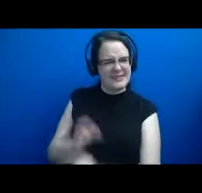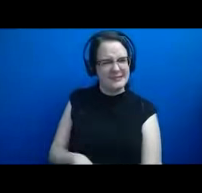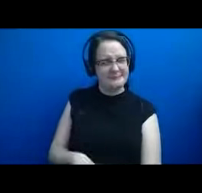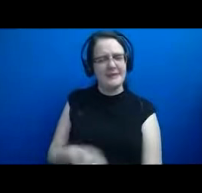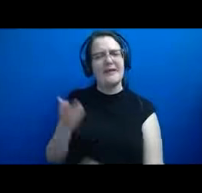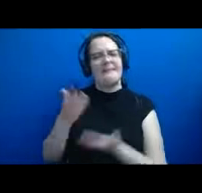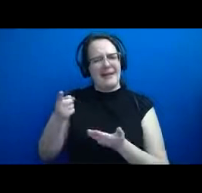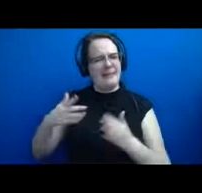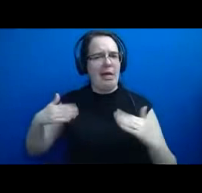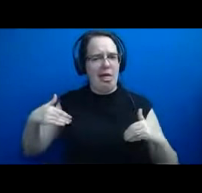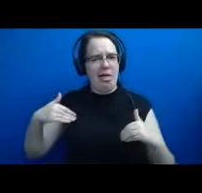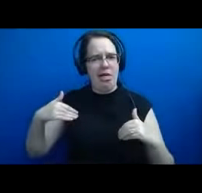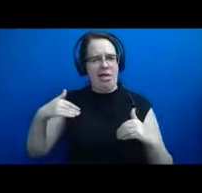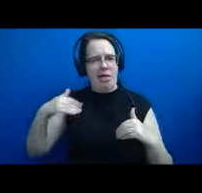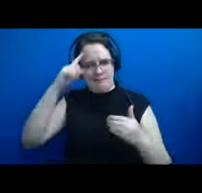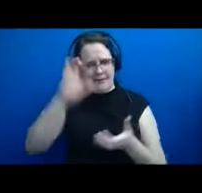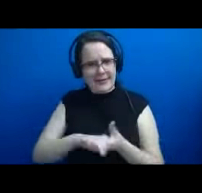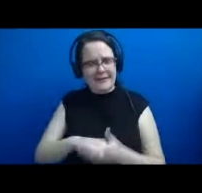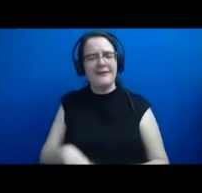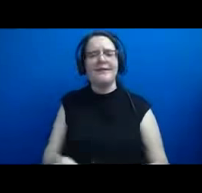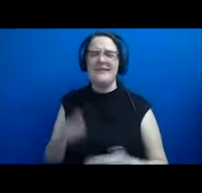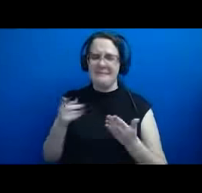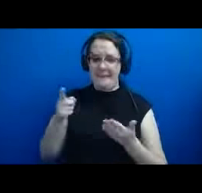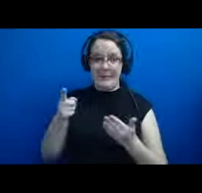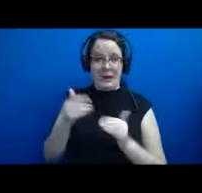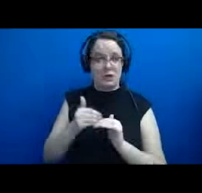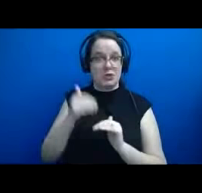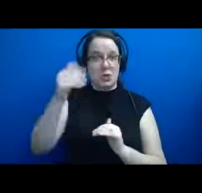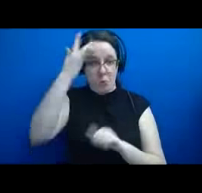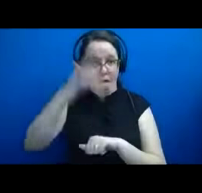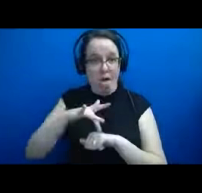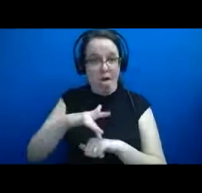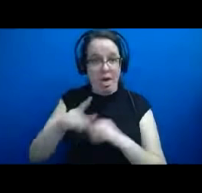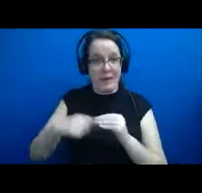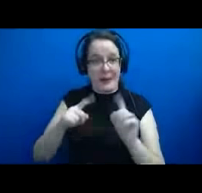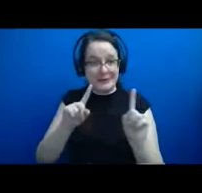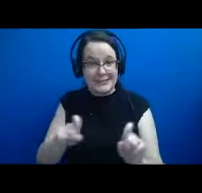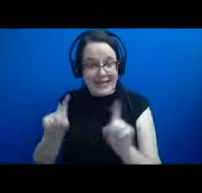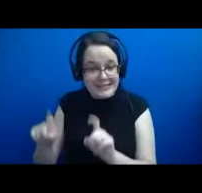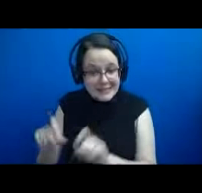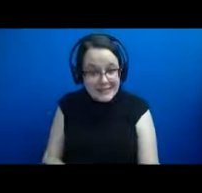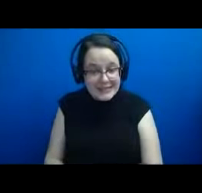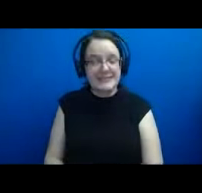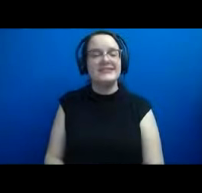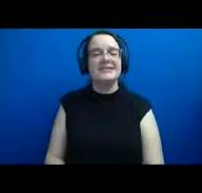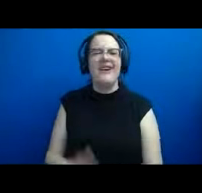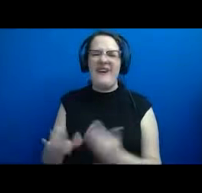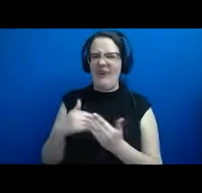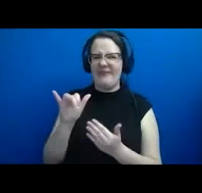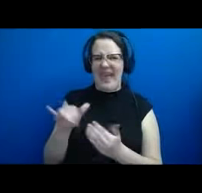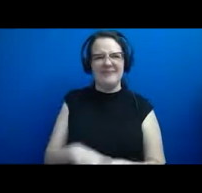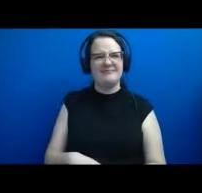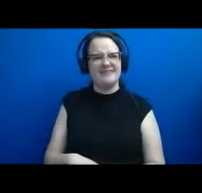board. Maybe they're a little too worried about testing and, you know, all of that stuff, and don't really know